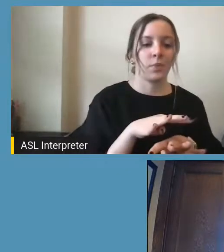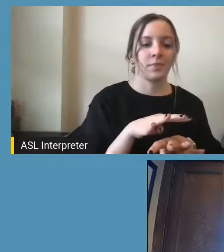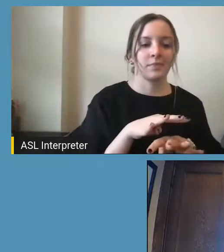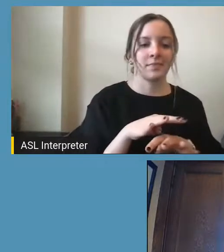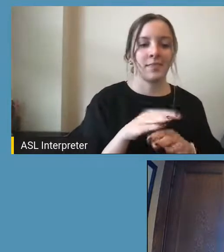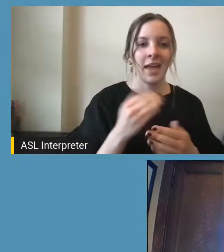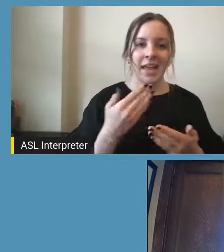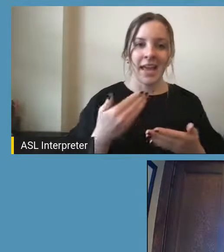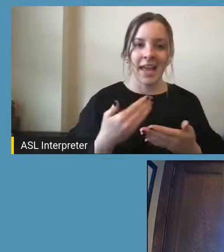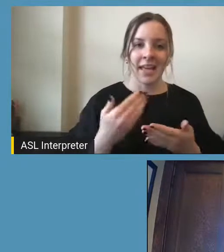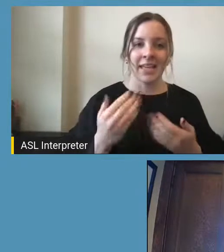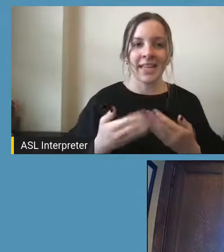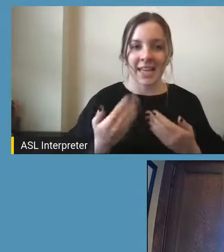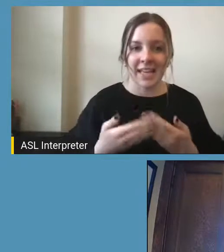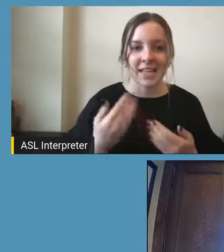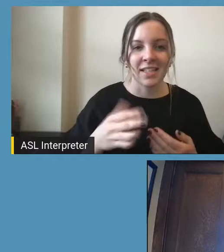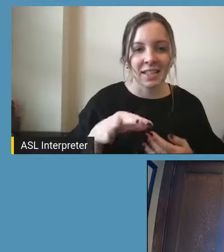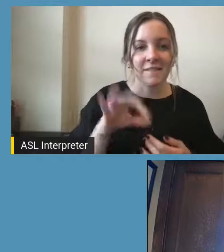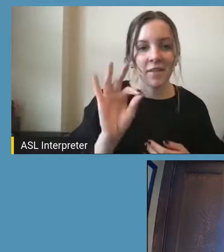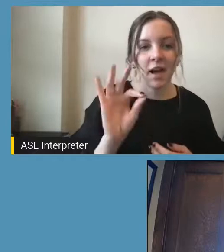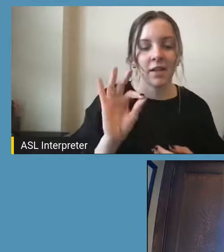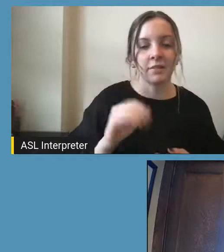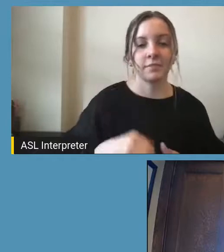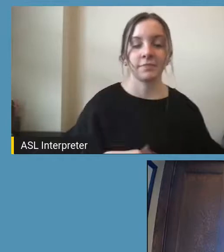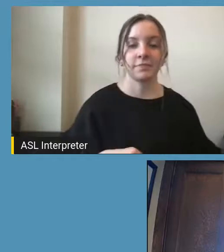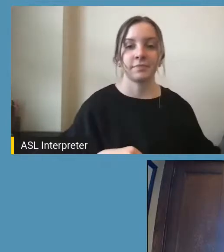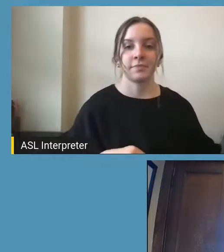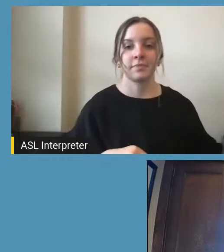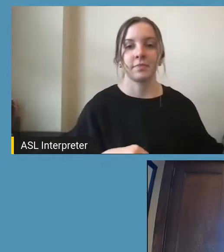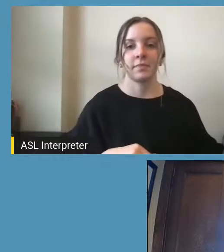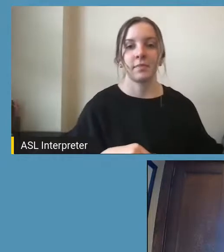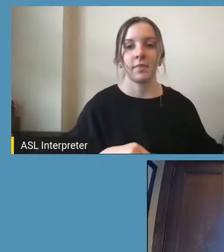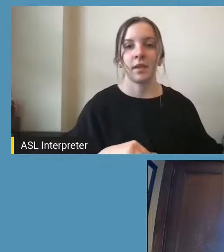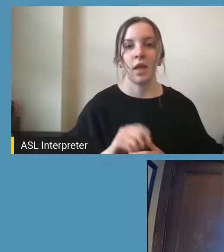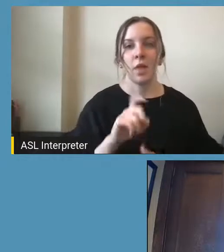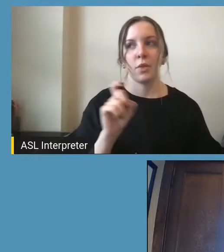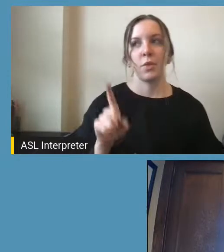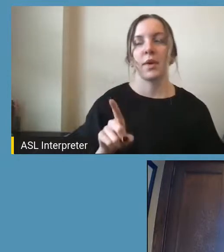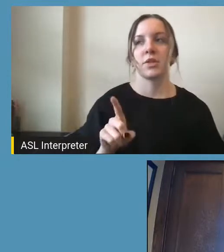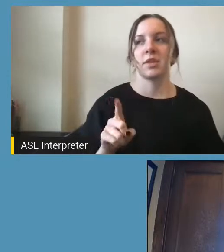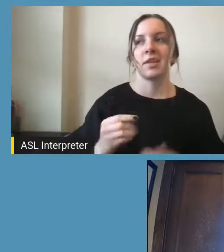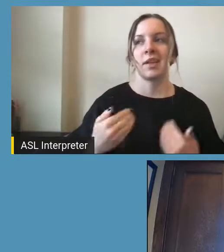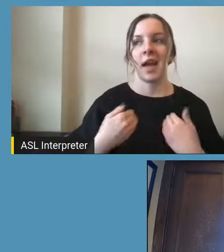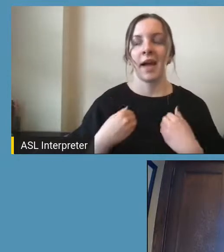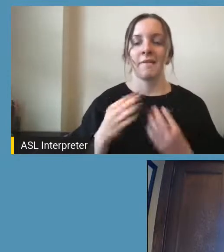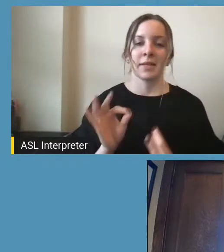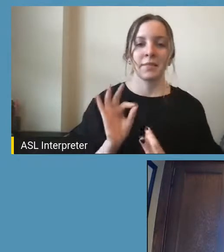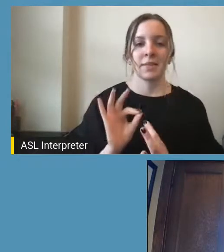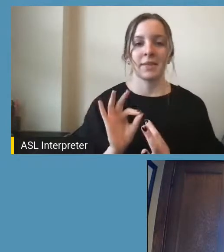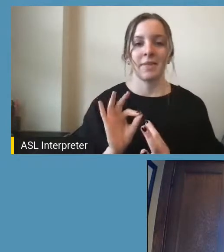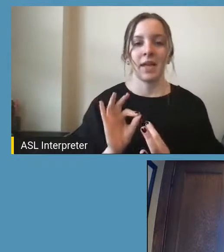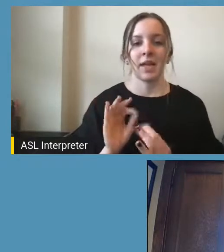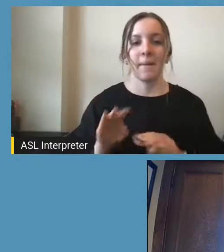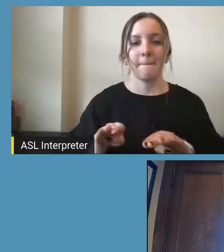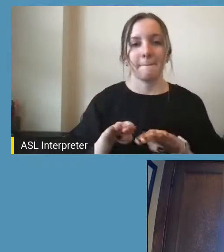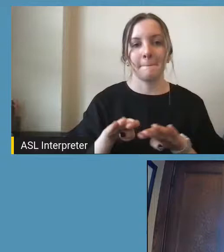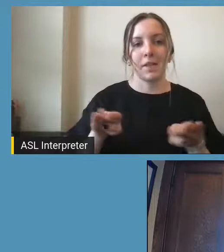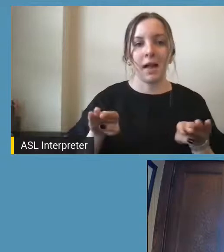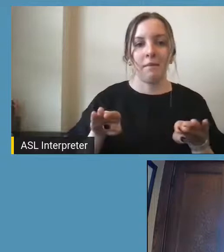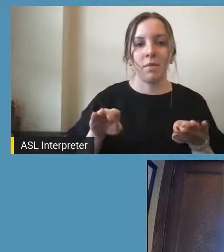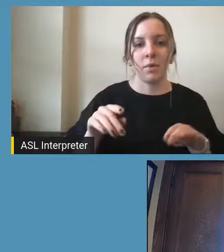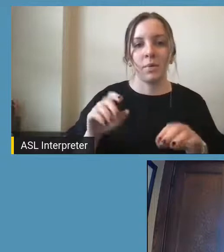do you recommend a particular platform to organize our collections of scanned 3D assets, and which ones? Any thoughts on